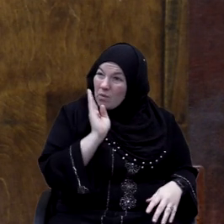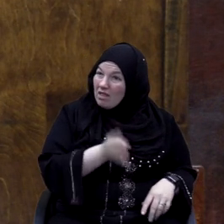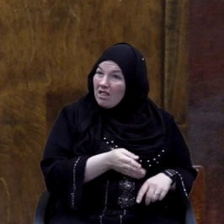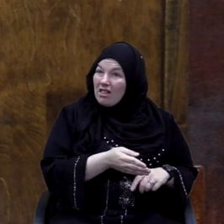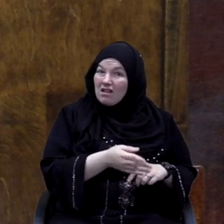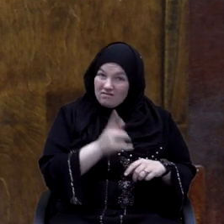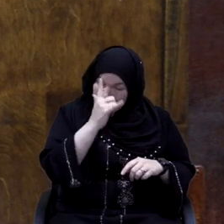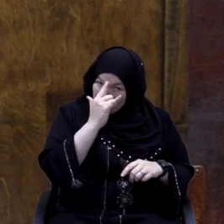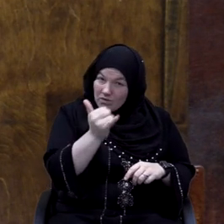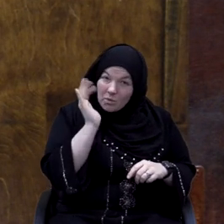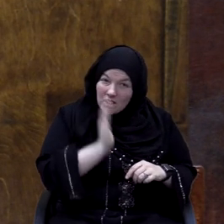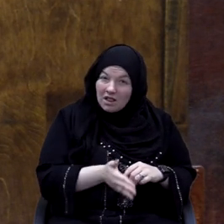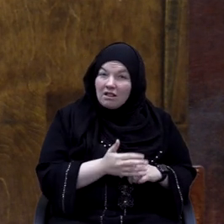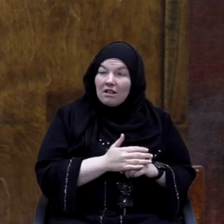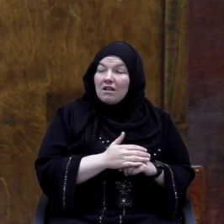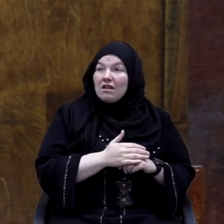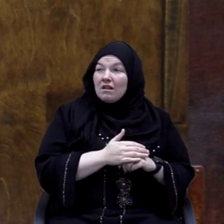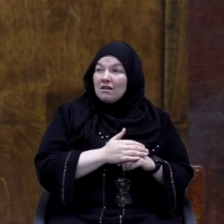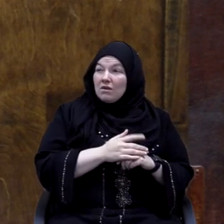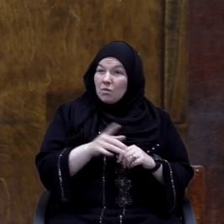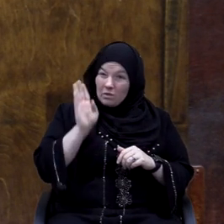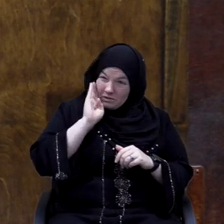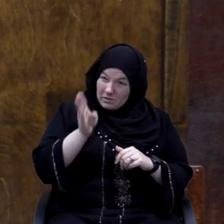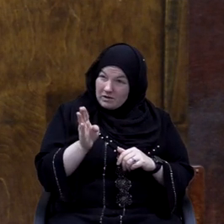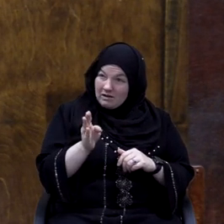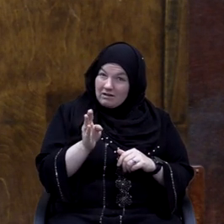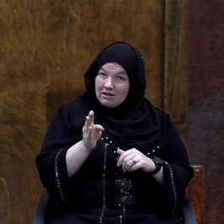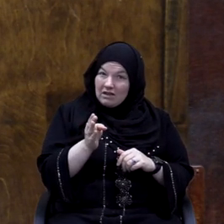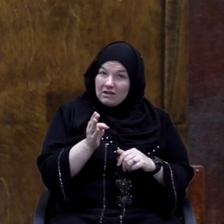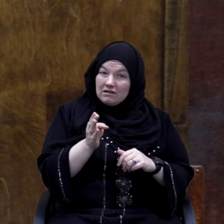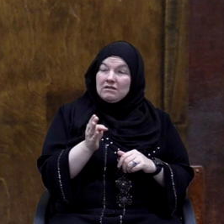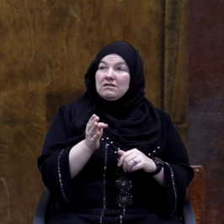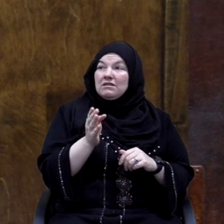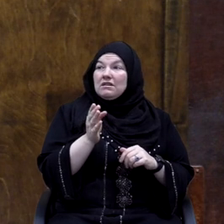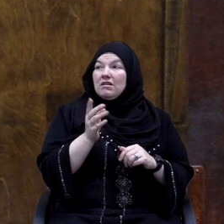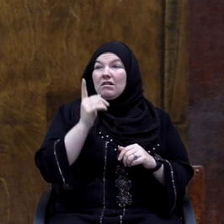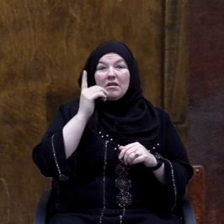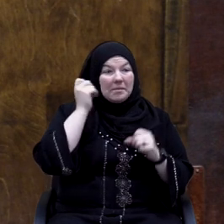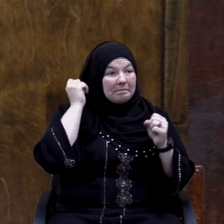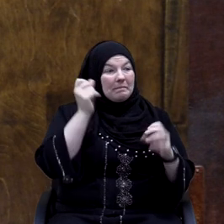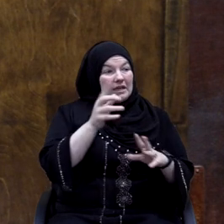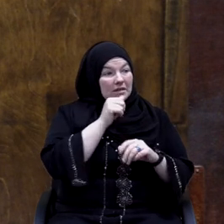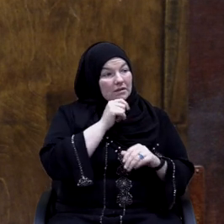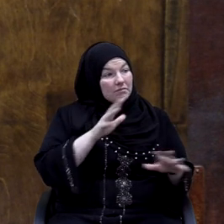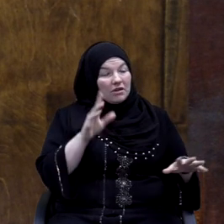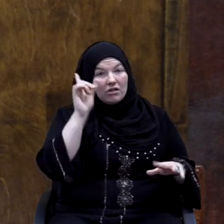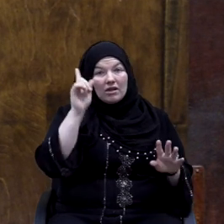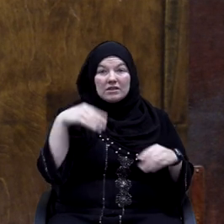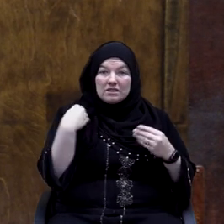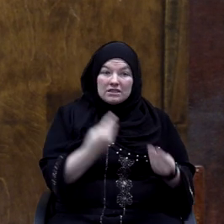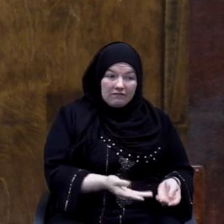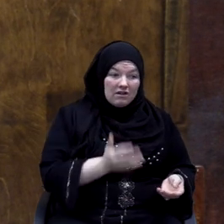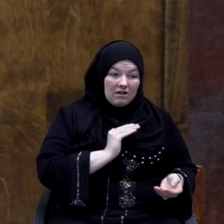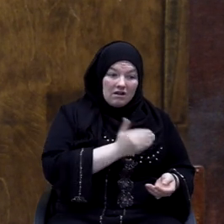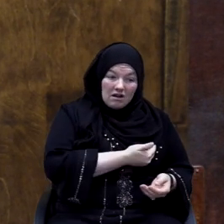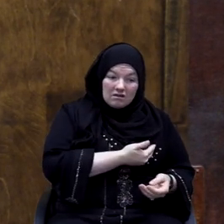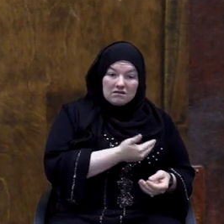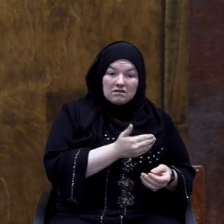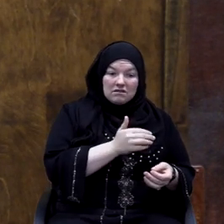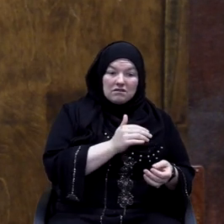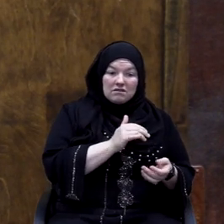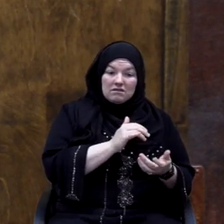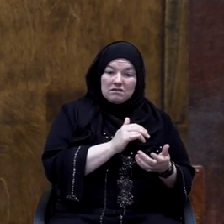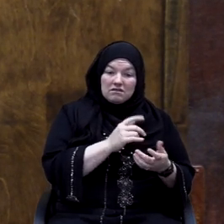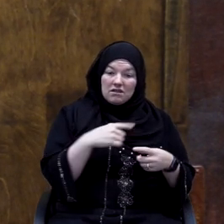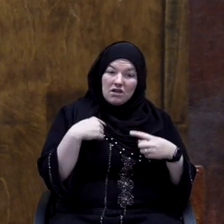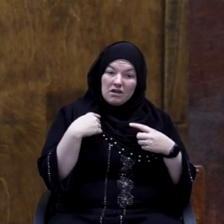going to be for eternity? Are we going to be reminded of the blessings Allah has given us? Are we going to be reminded of what